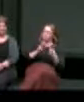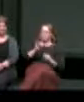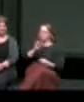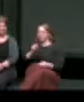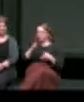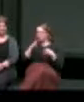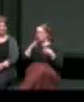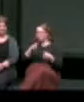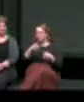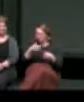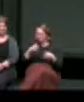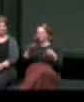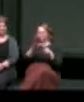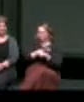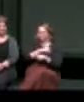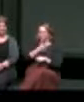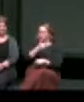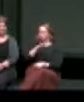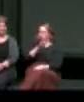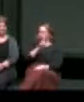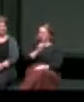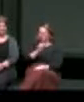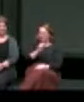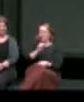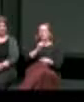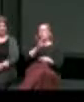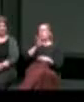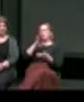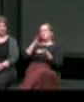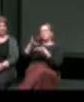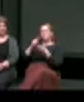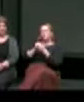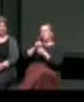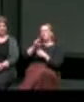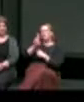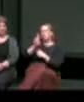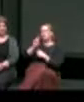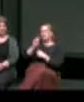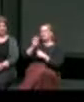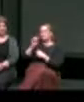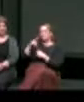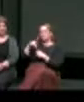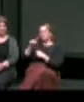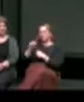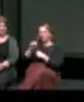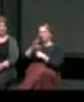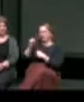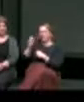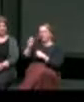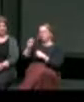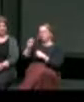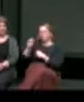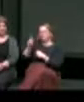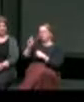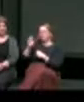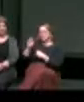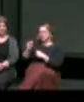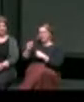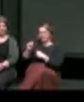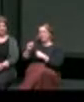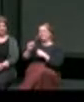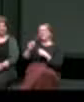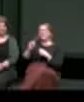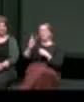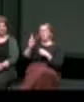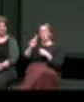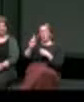with grout. We'll be coordinating with US EPA and Sevenson because that sewer is under where the sediment pumping